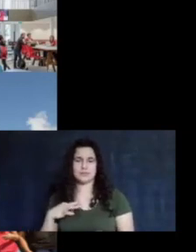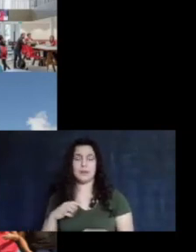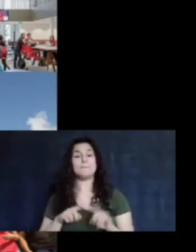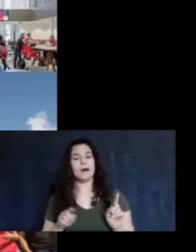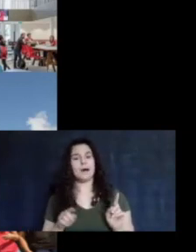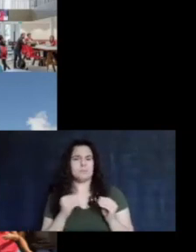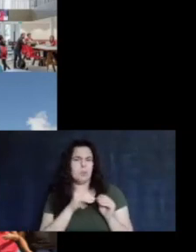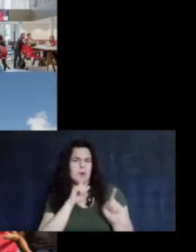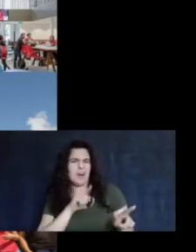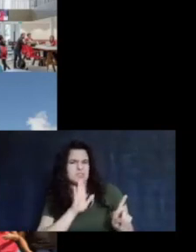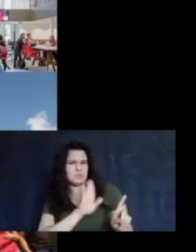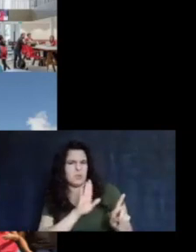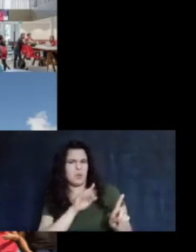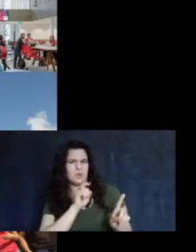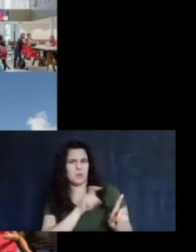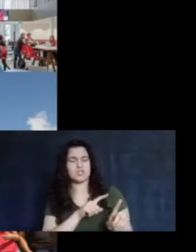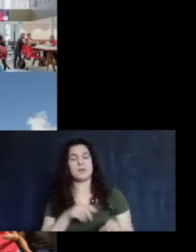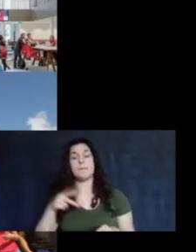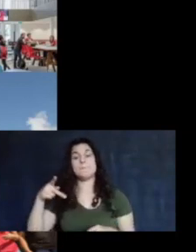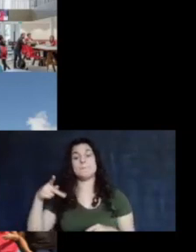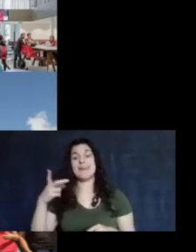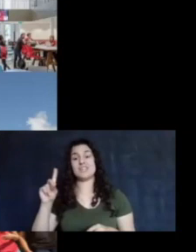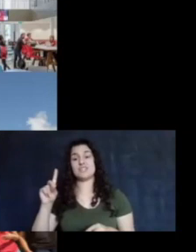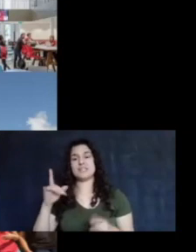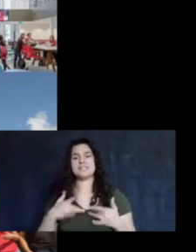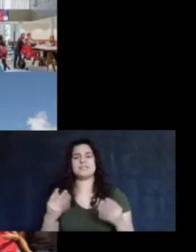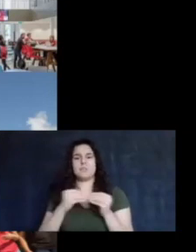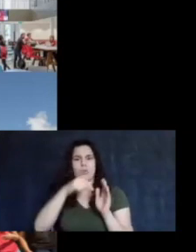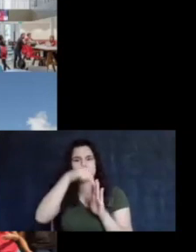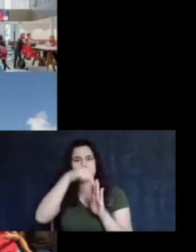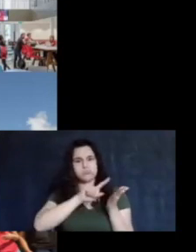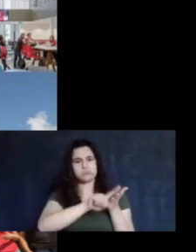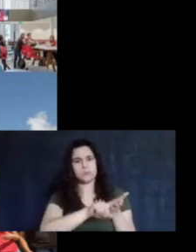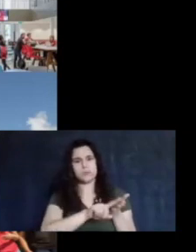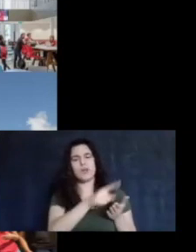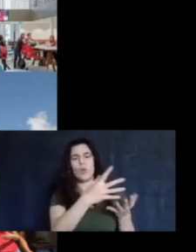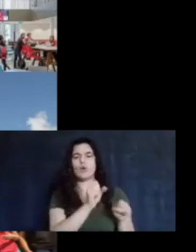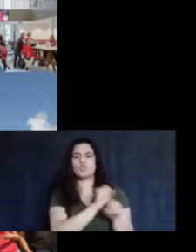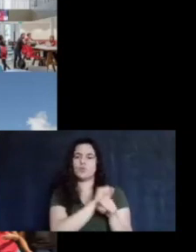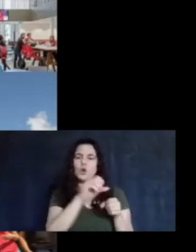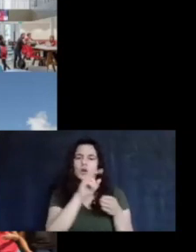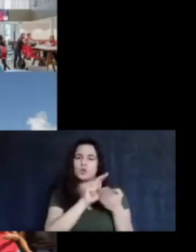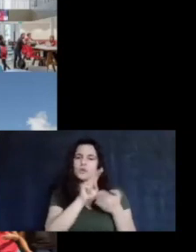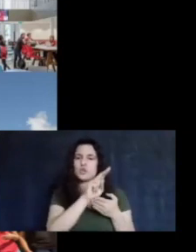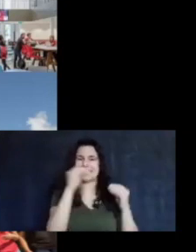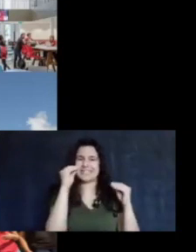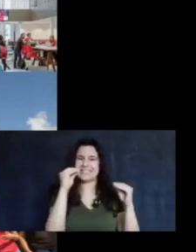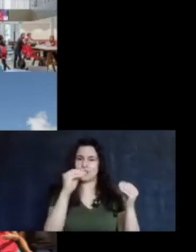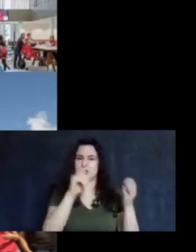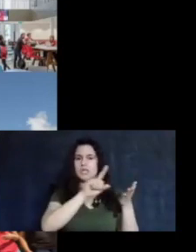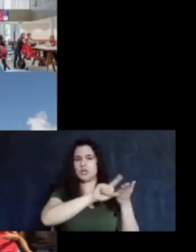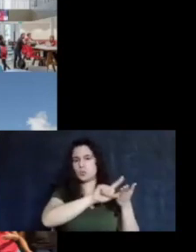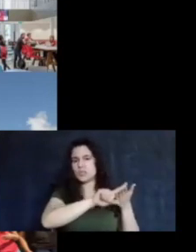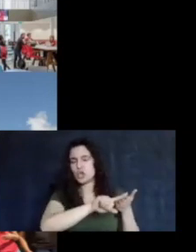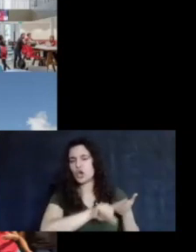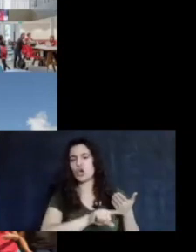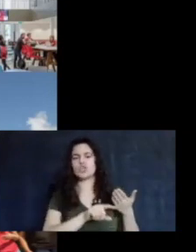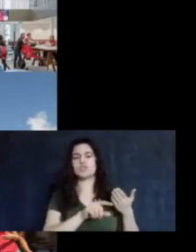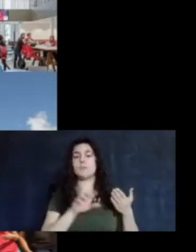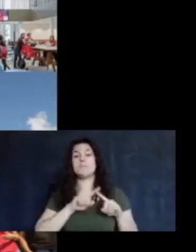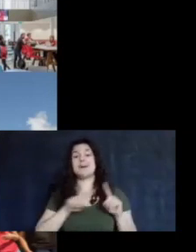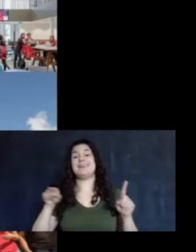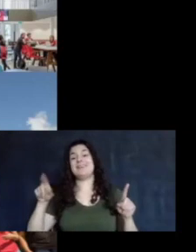most PhDs are research-based with the goal of working at a university, teaching and doing research, whereas an EDD program